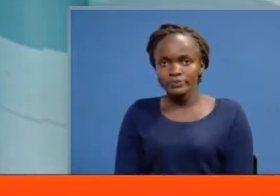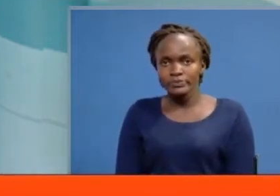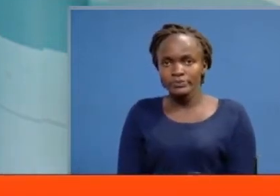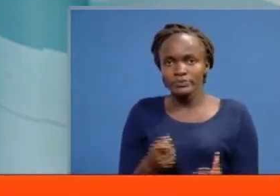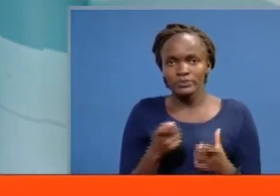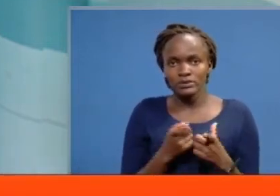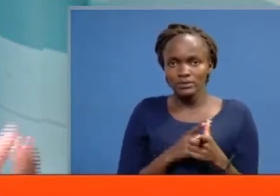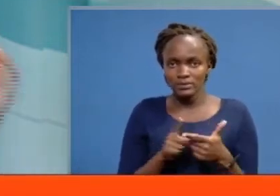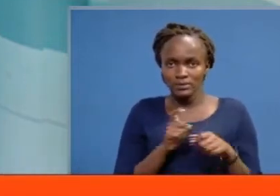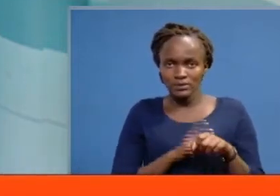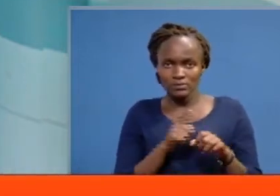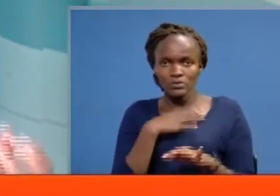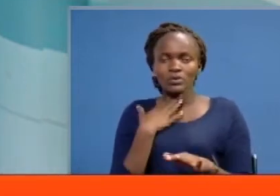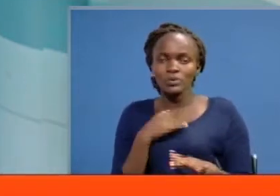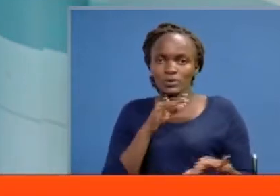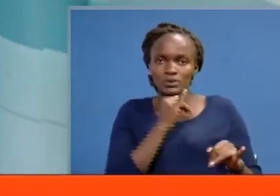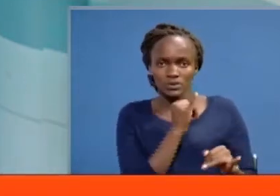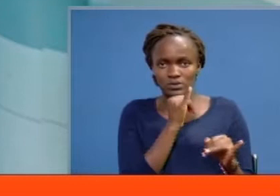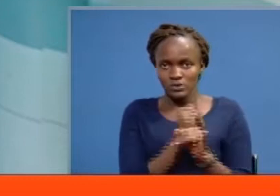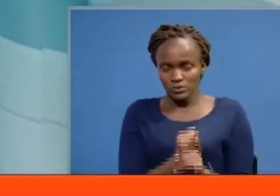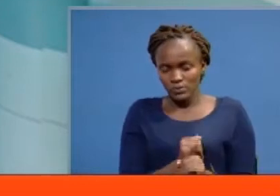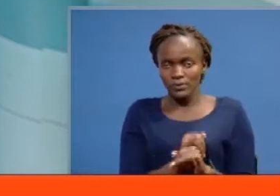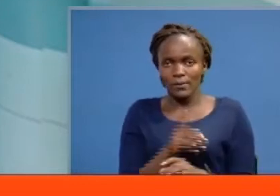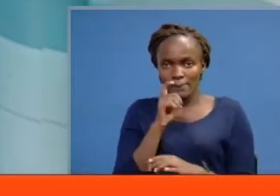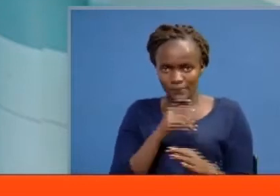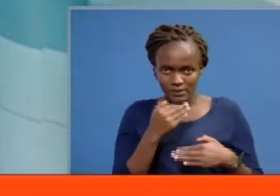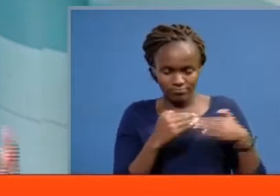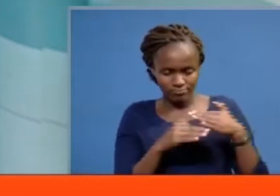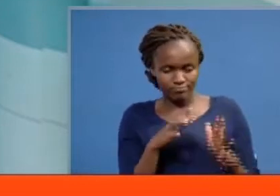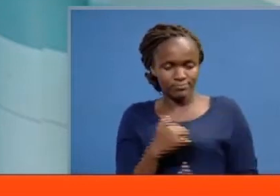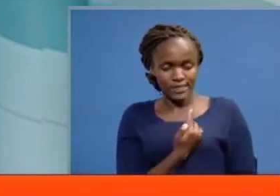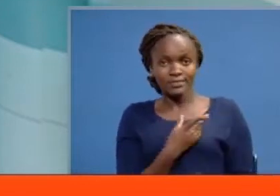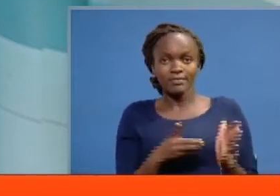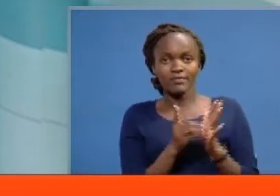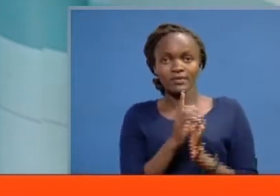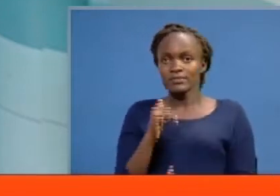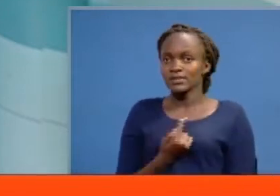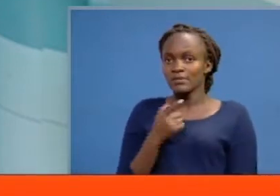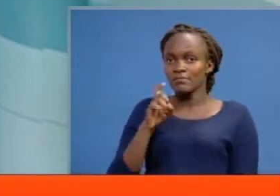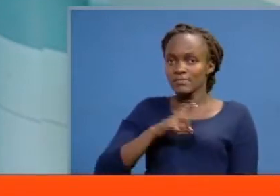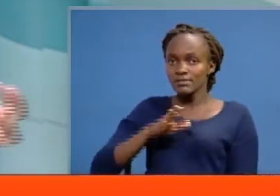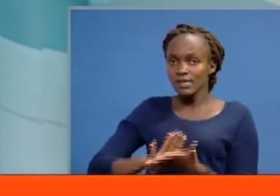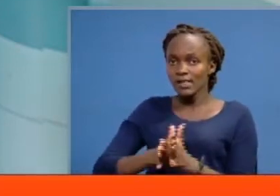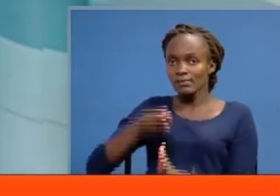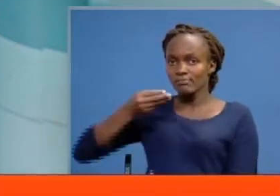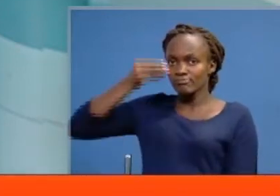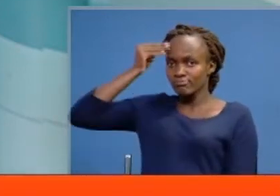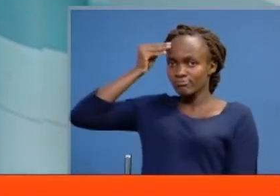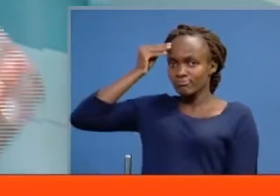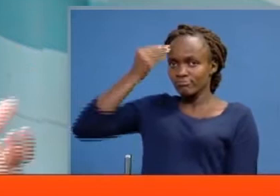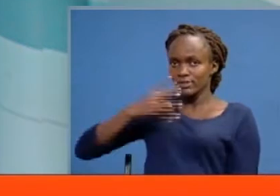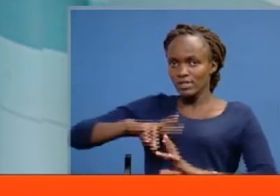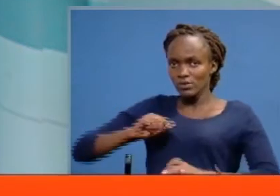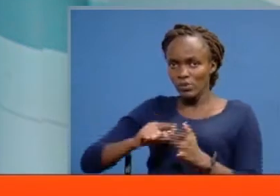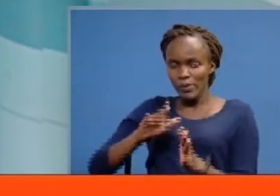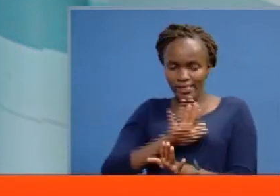a particular job, it is important that you build yourself as a brand. You know, be educated, you know, seek education around the